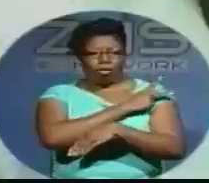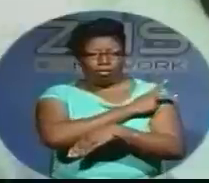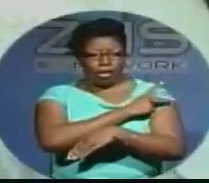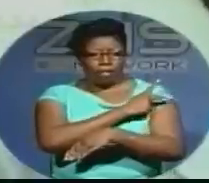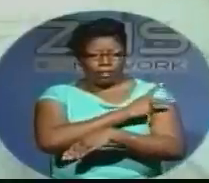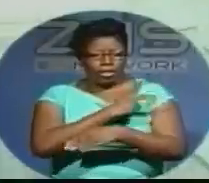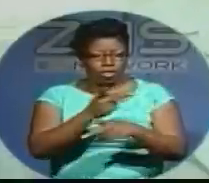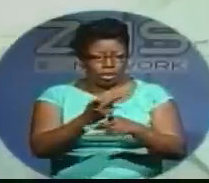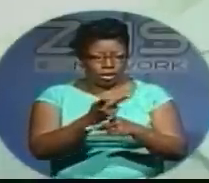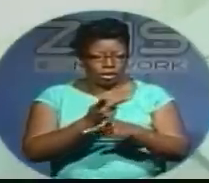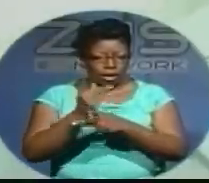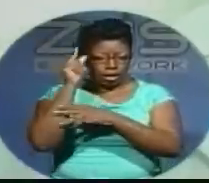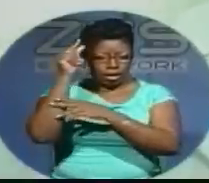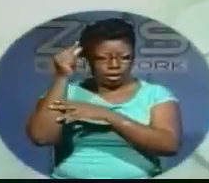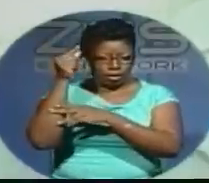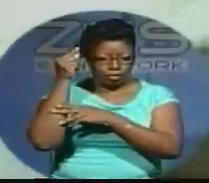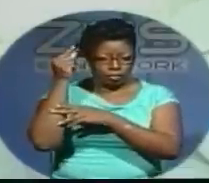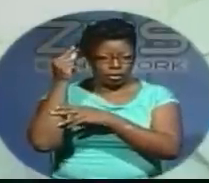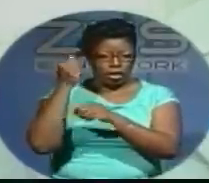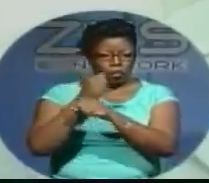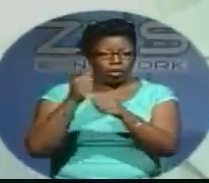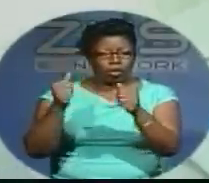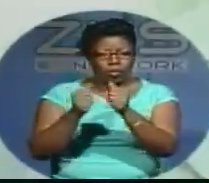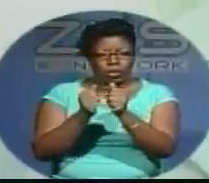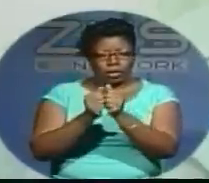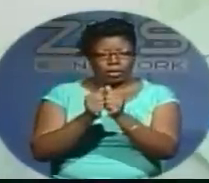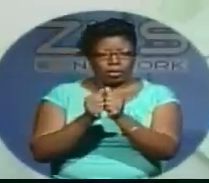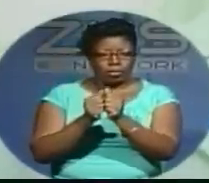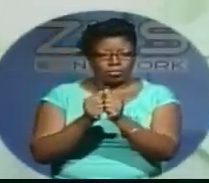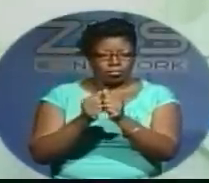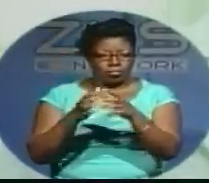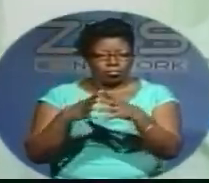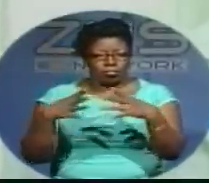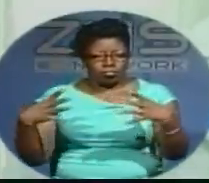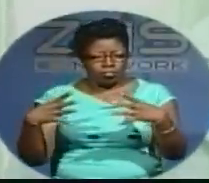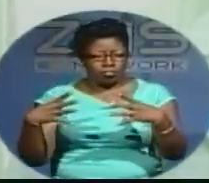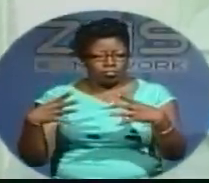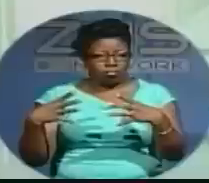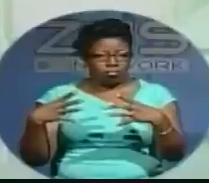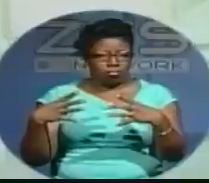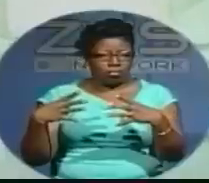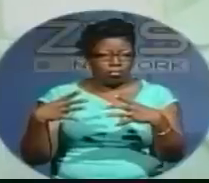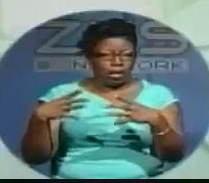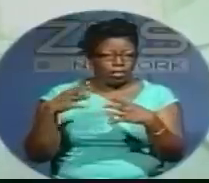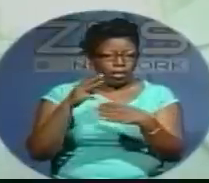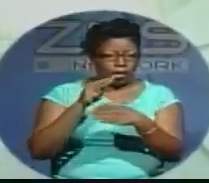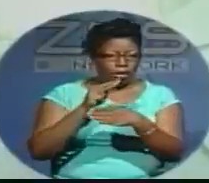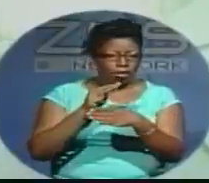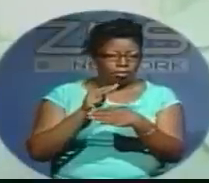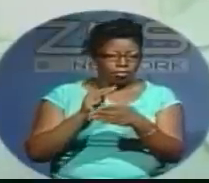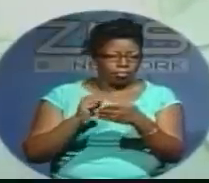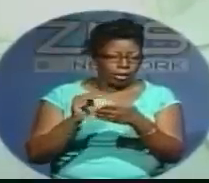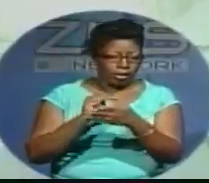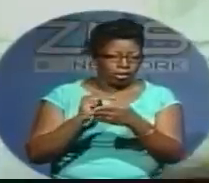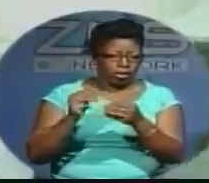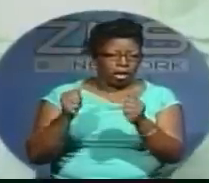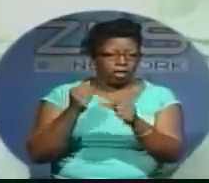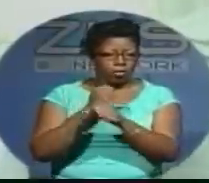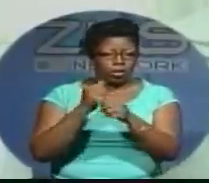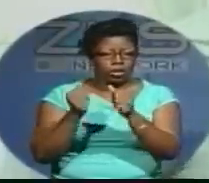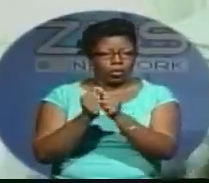sector. We want to work along with our multifaceted medical community, our doctors, our nurses, in